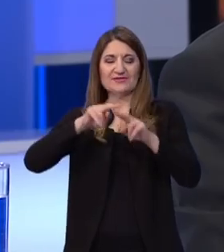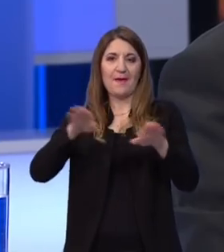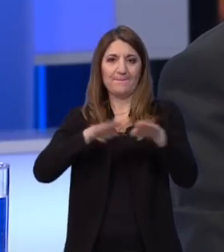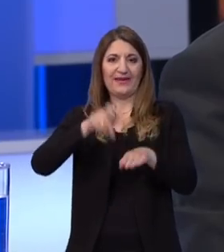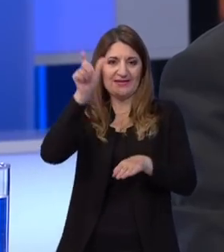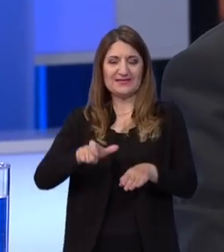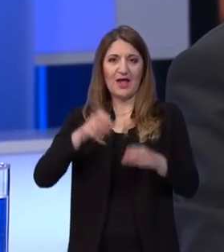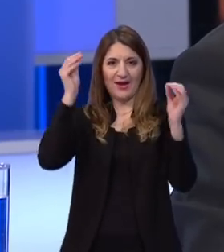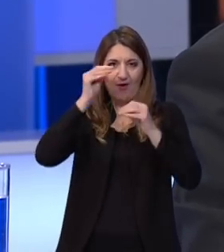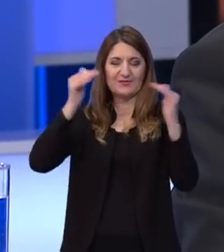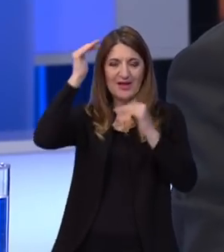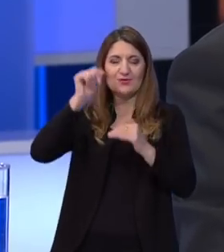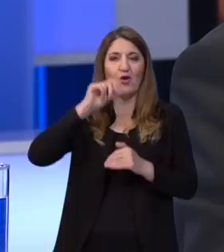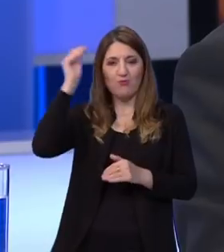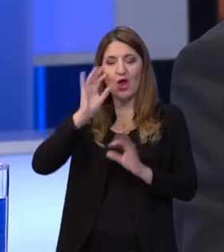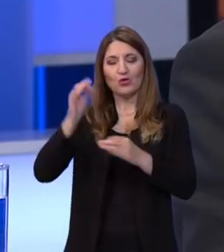and education. Hello.